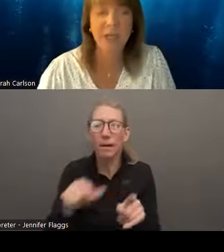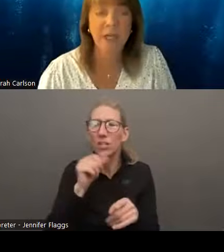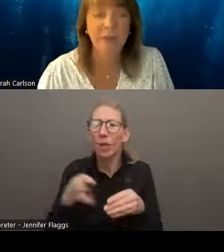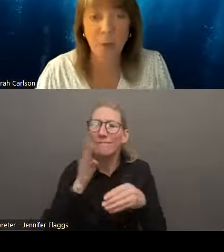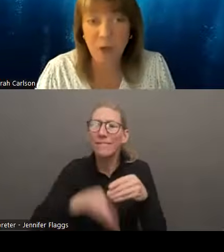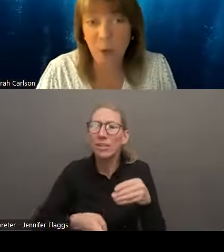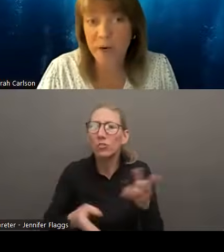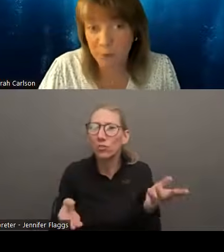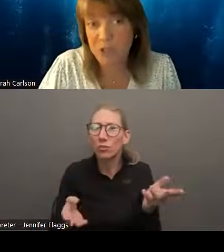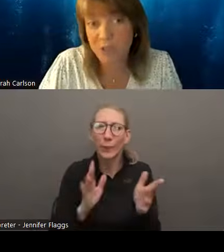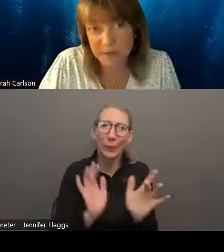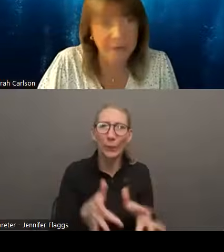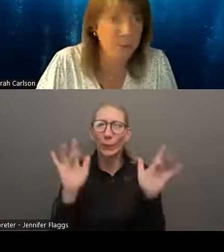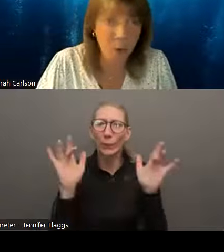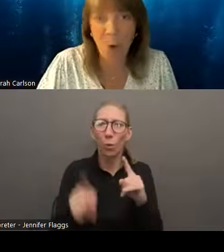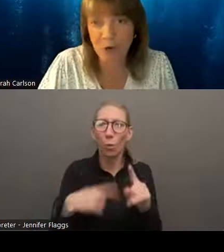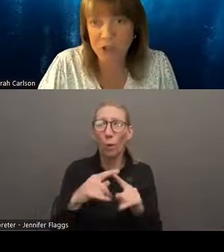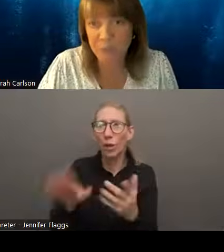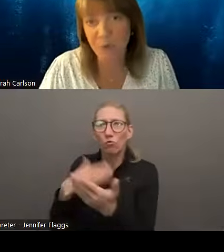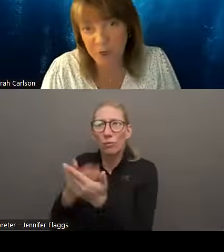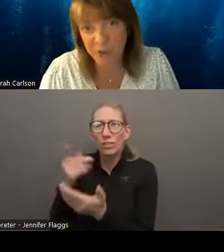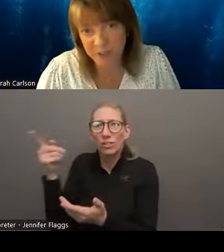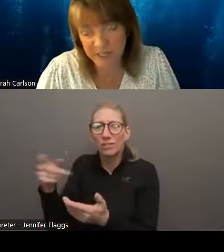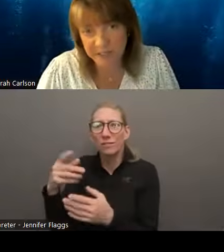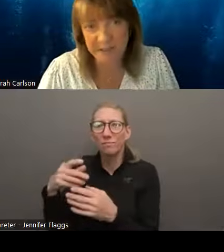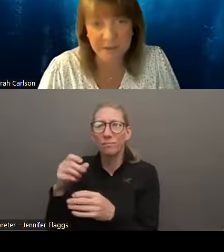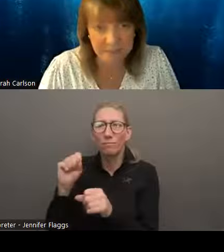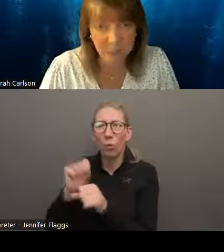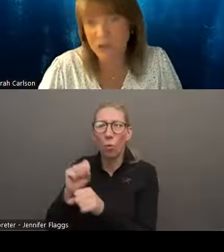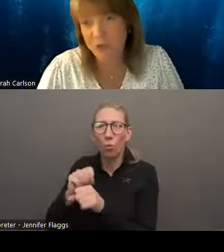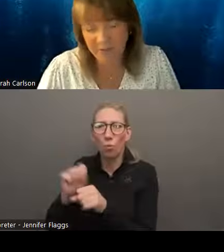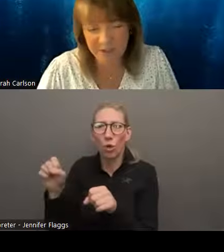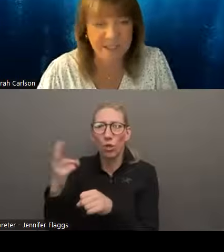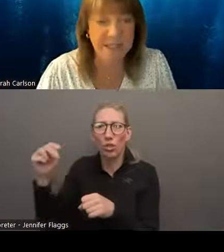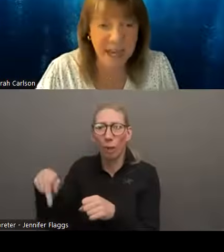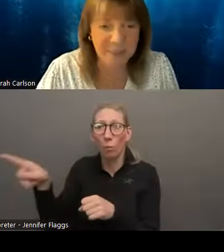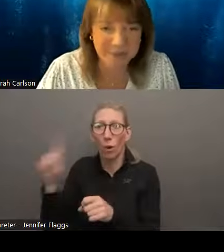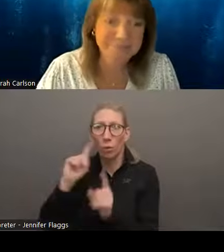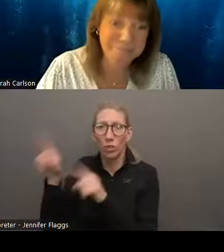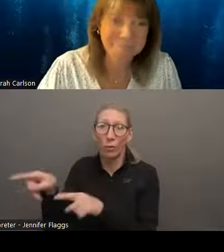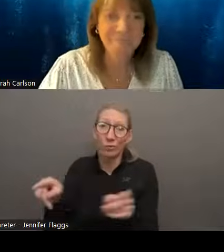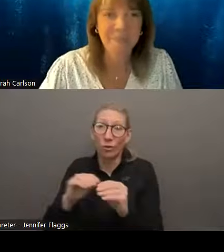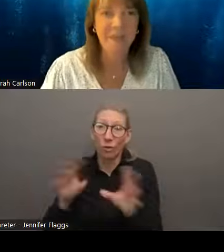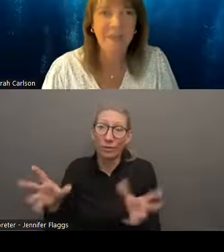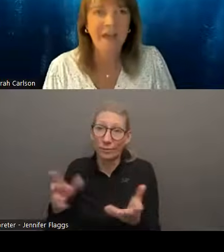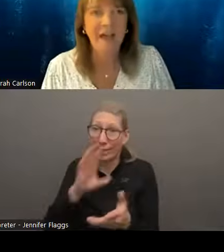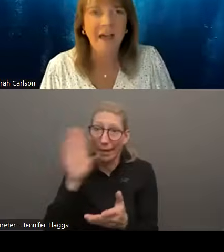touches that it will when it reaches the marble workshop for which it was destined, which obviously didn't happen.